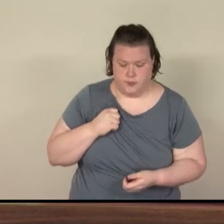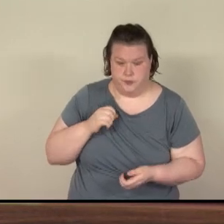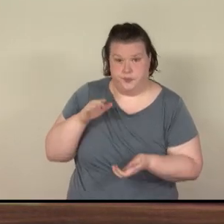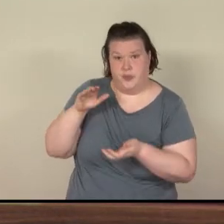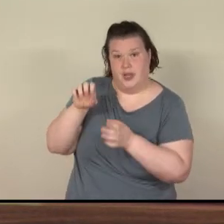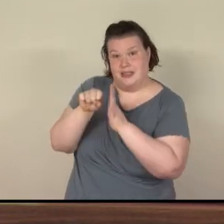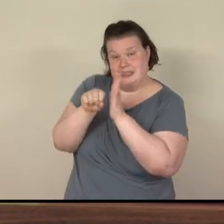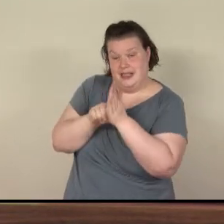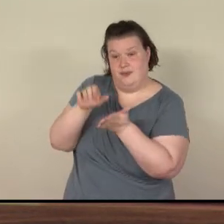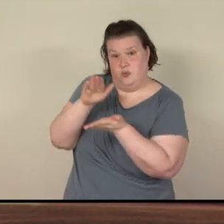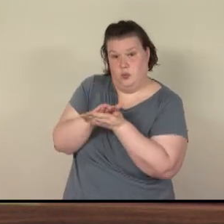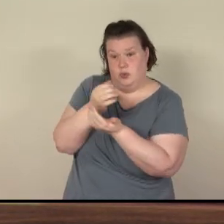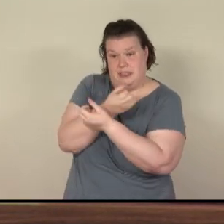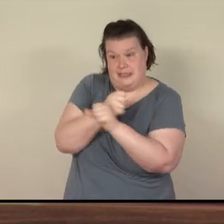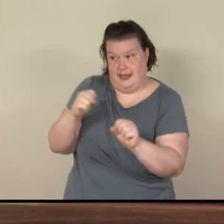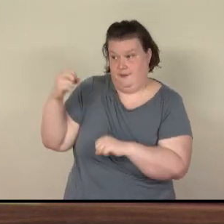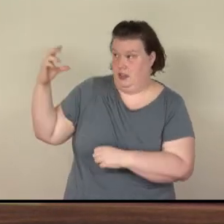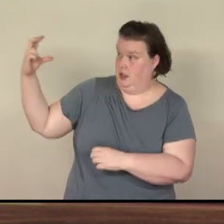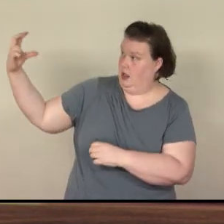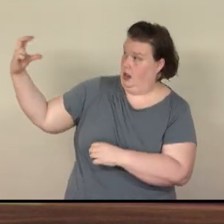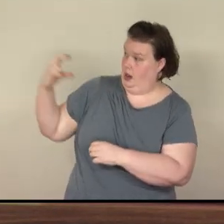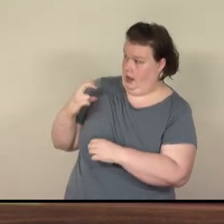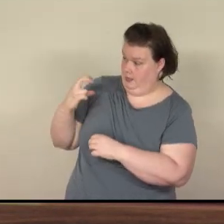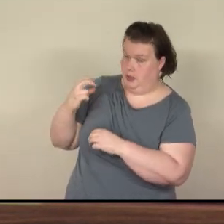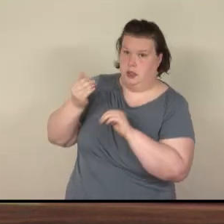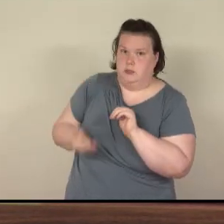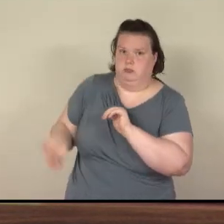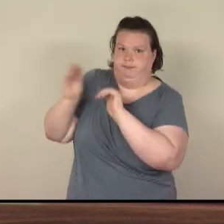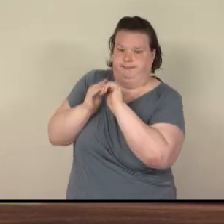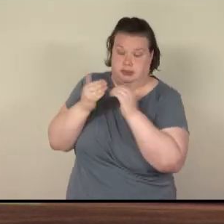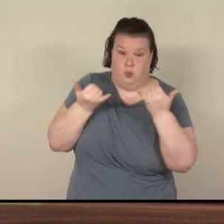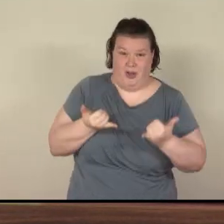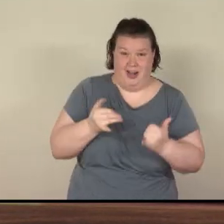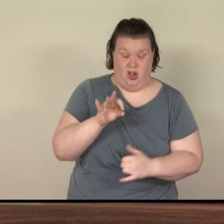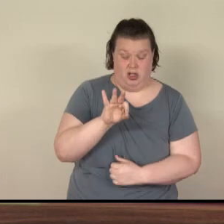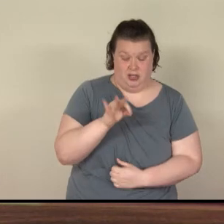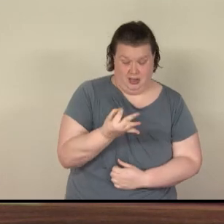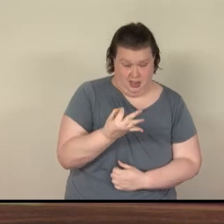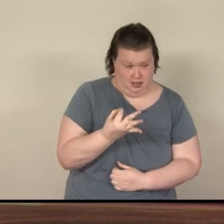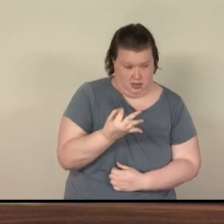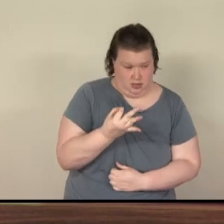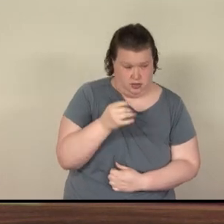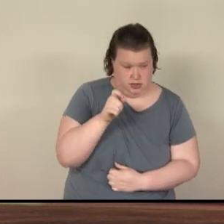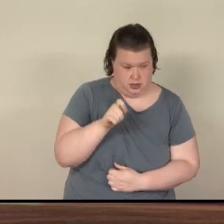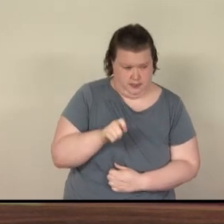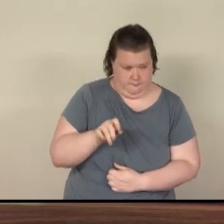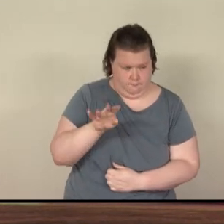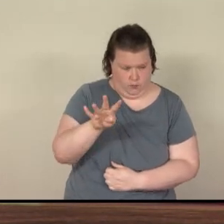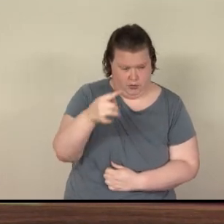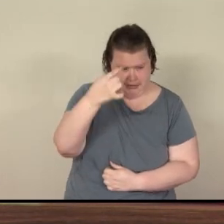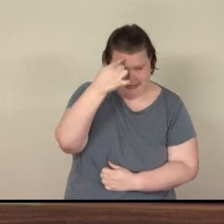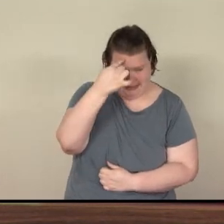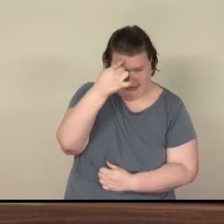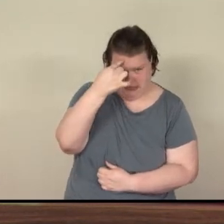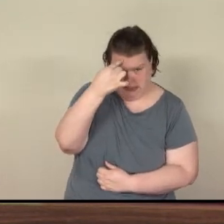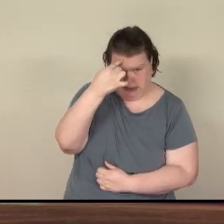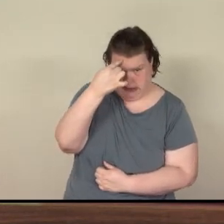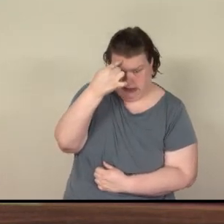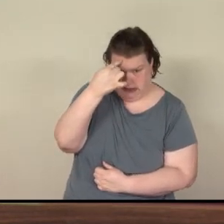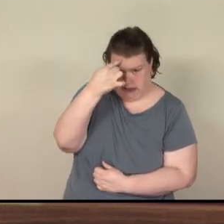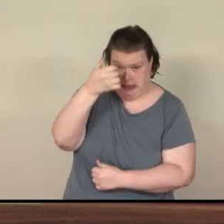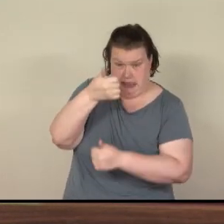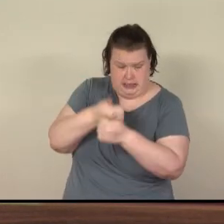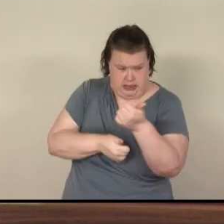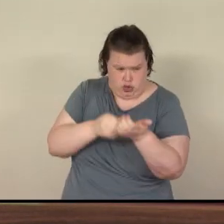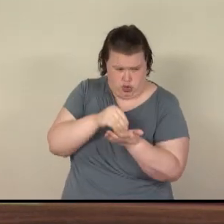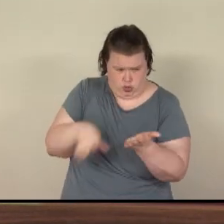school safety allotment. So we currently get $9.74 per ADA for school safety. This bill